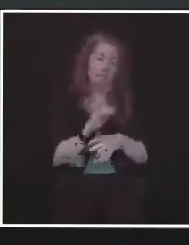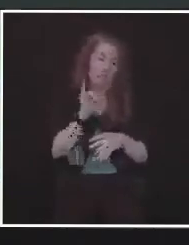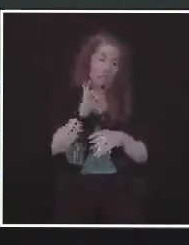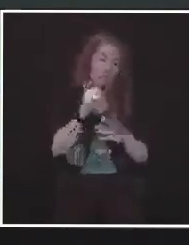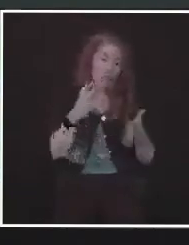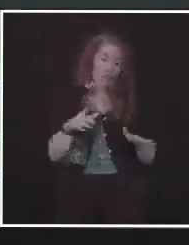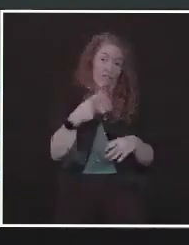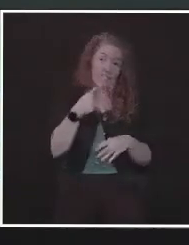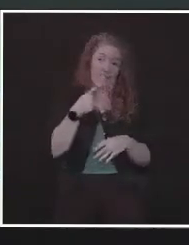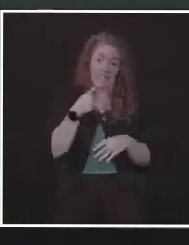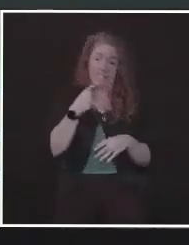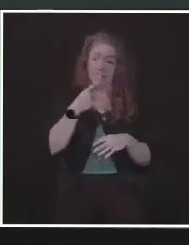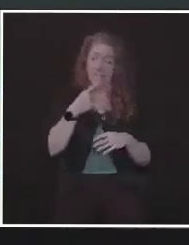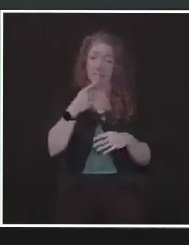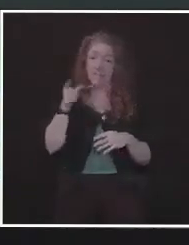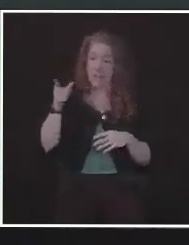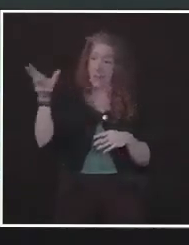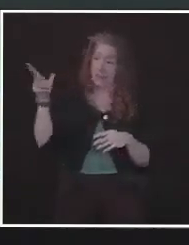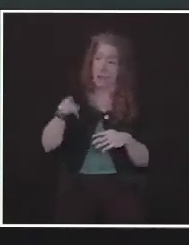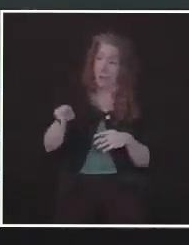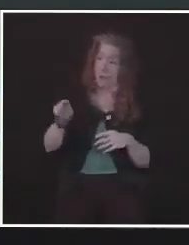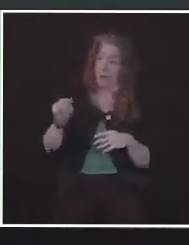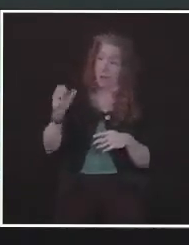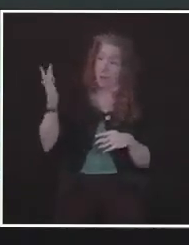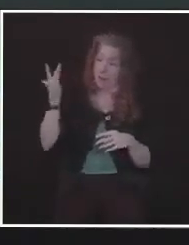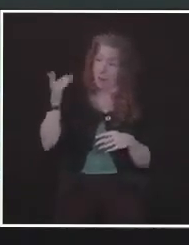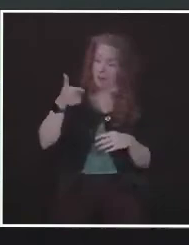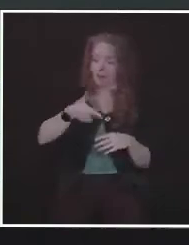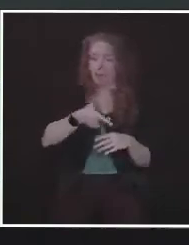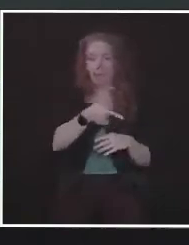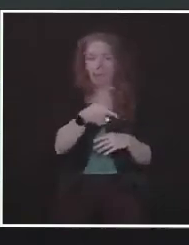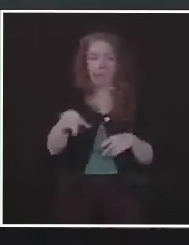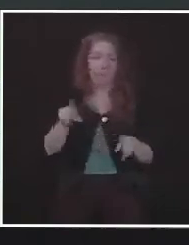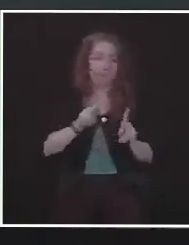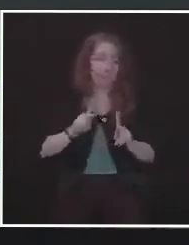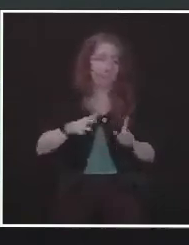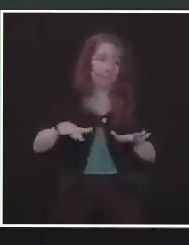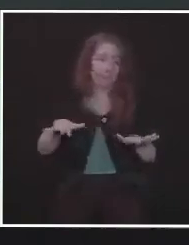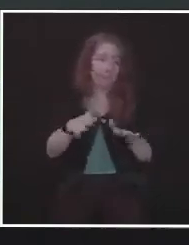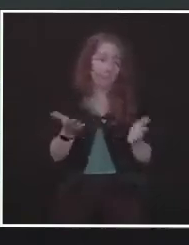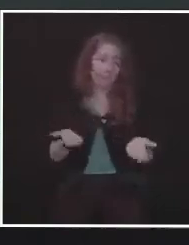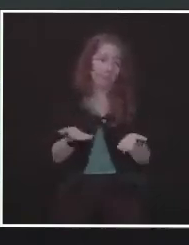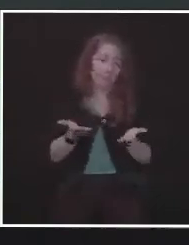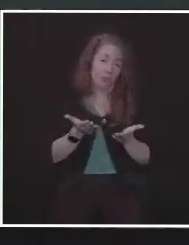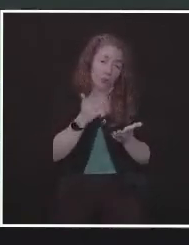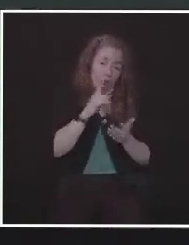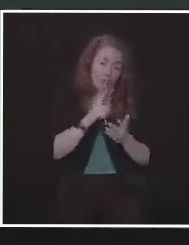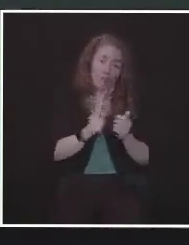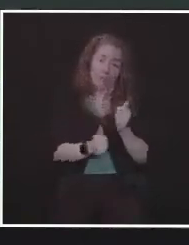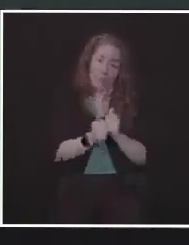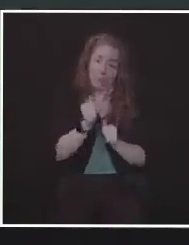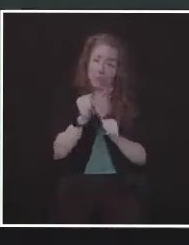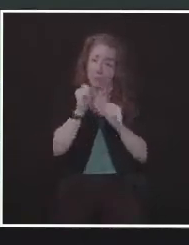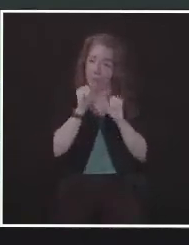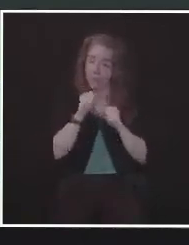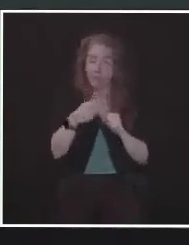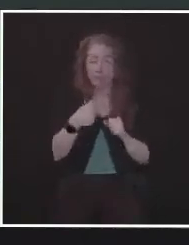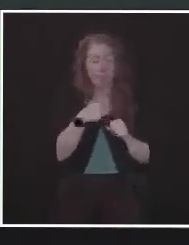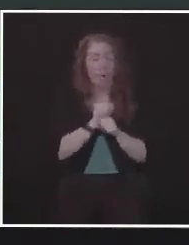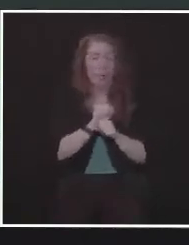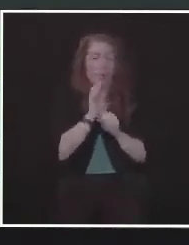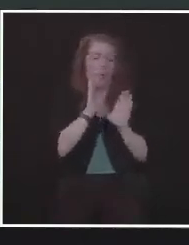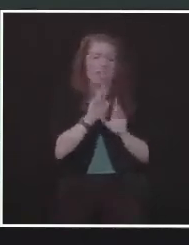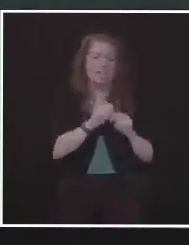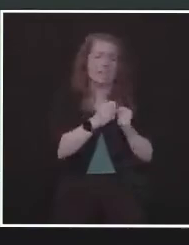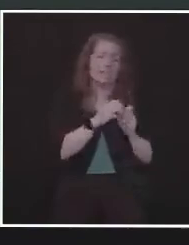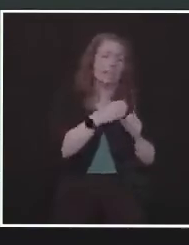amazing workforce anywhere. I've had the privilege of working with some pretty amazing teams in the Marine Corps as a test pilot and here at